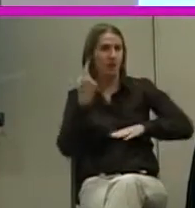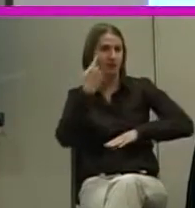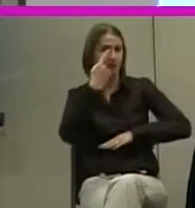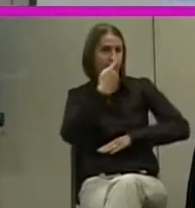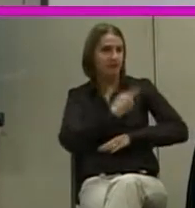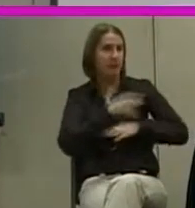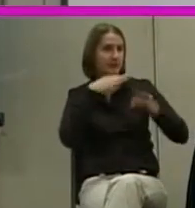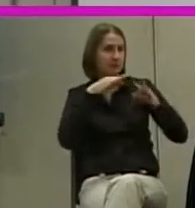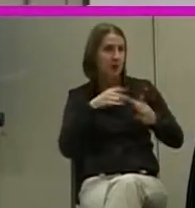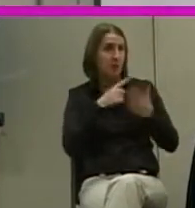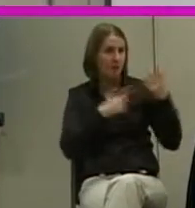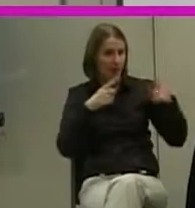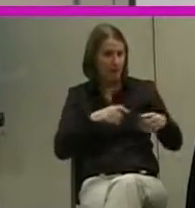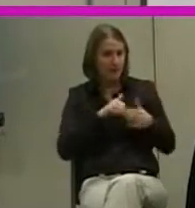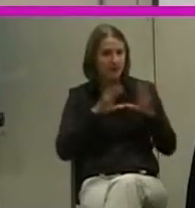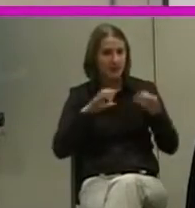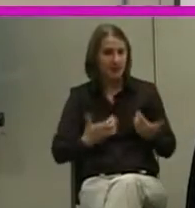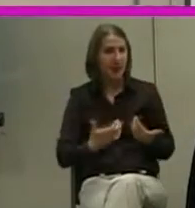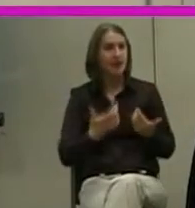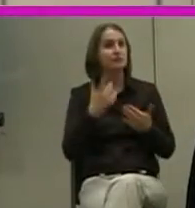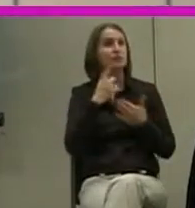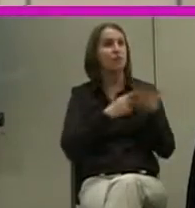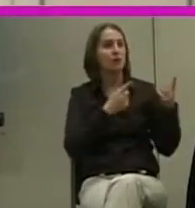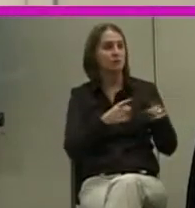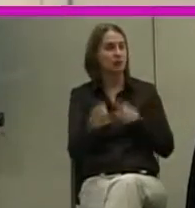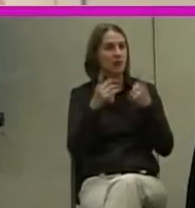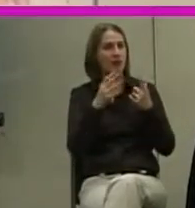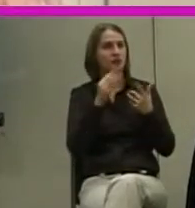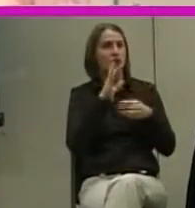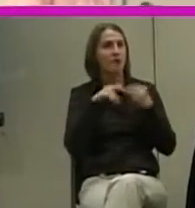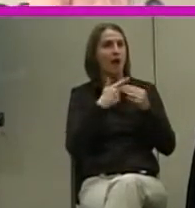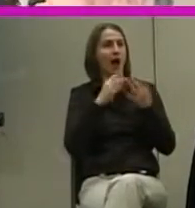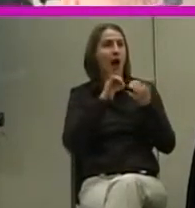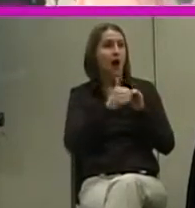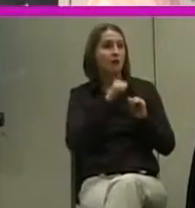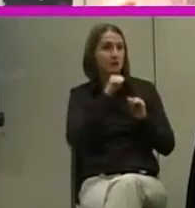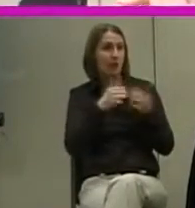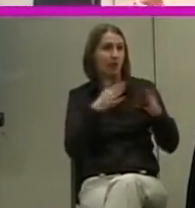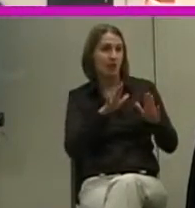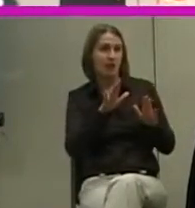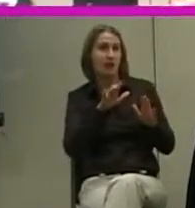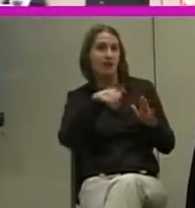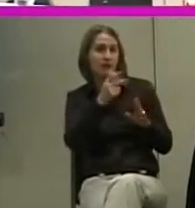happen in classes, this is what's going on. This is what we're going to talk about, is how not to let other people get you in trouble.